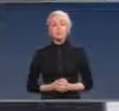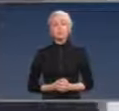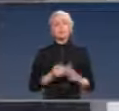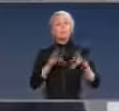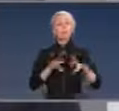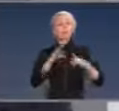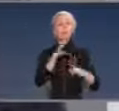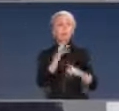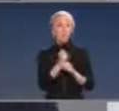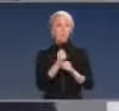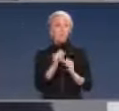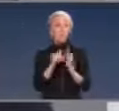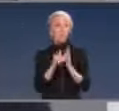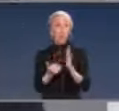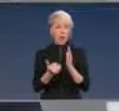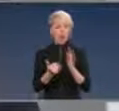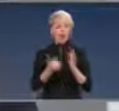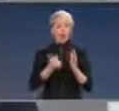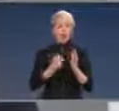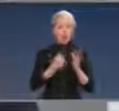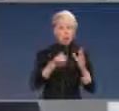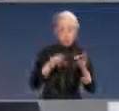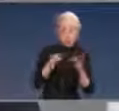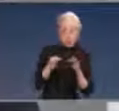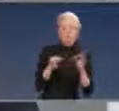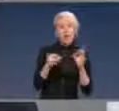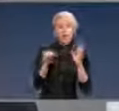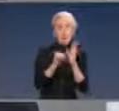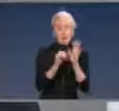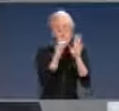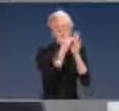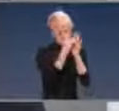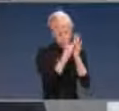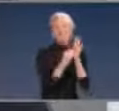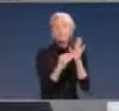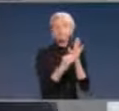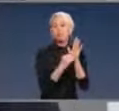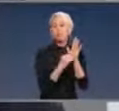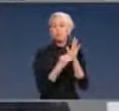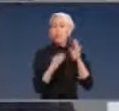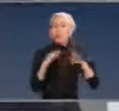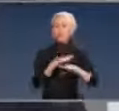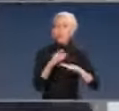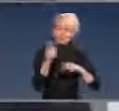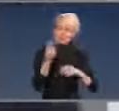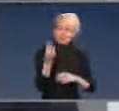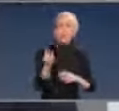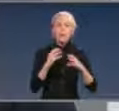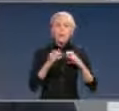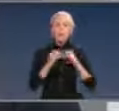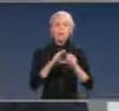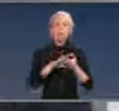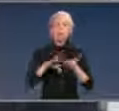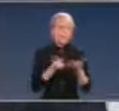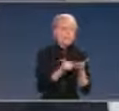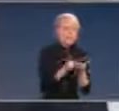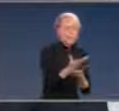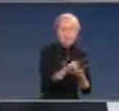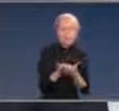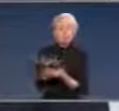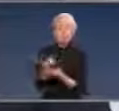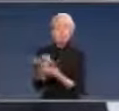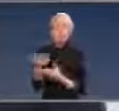measures now is in excess of $300 billion. The state's response, which builds on top of that, is around